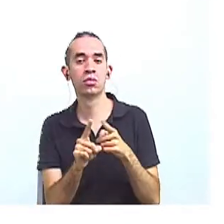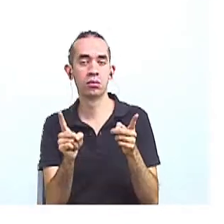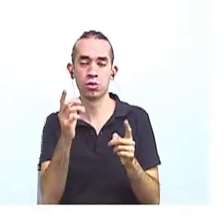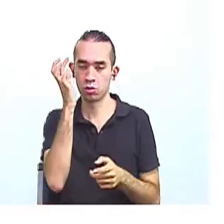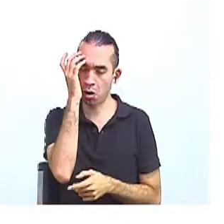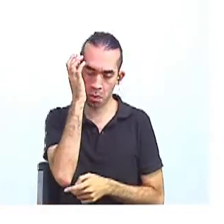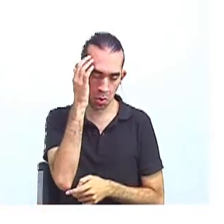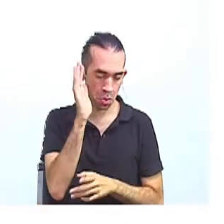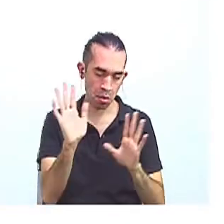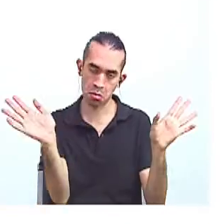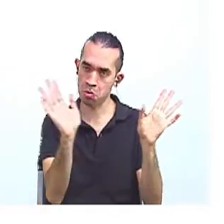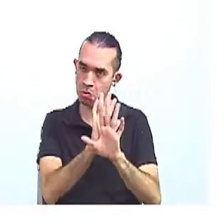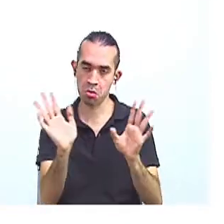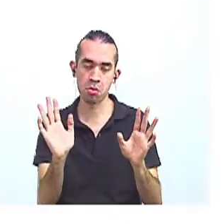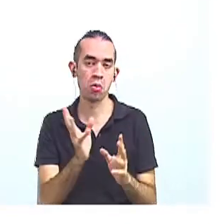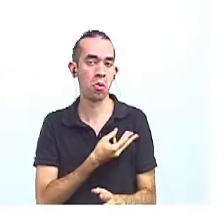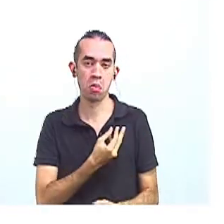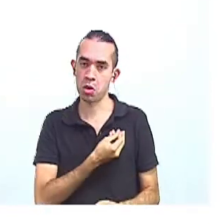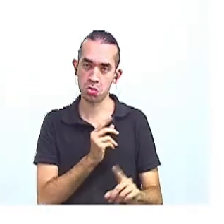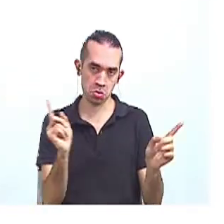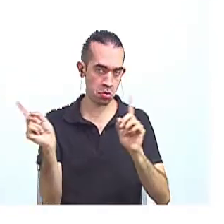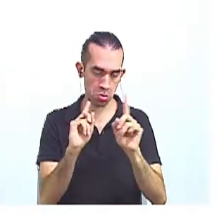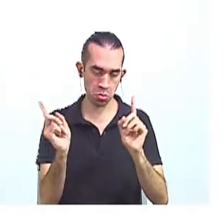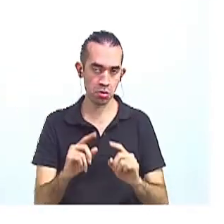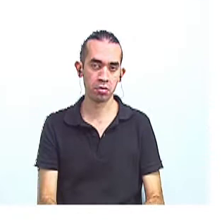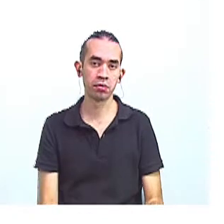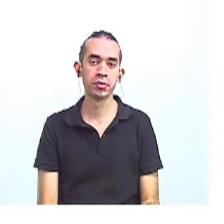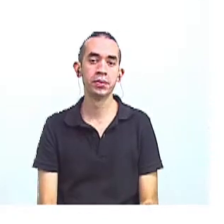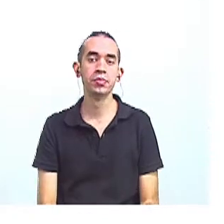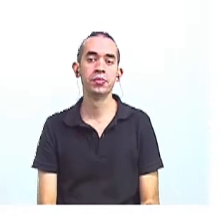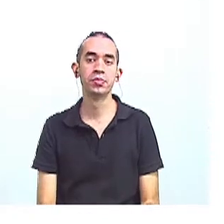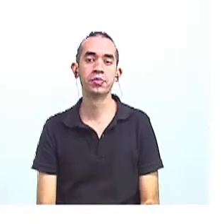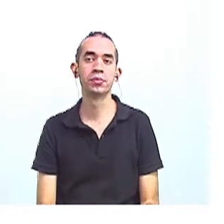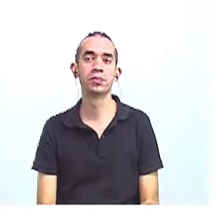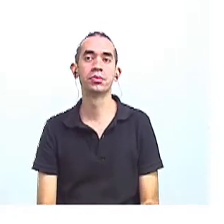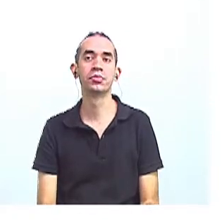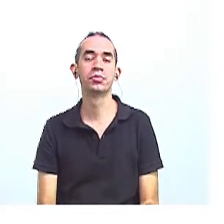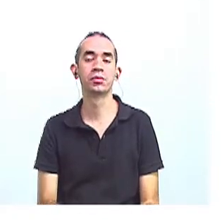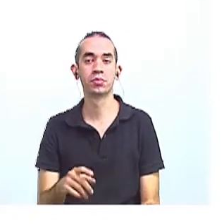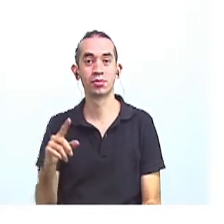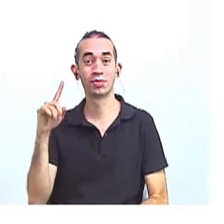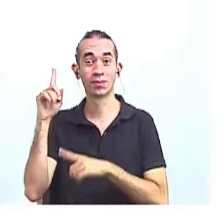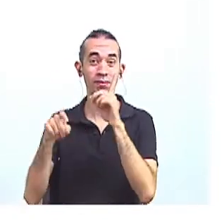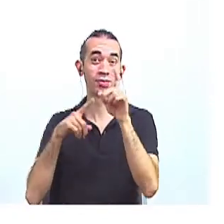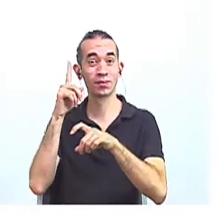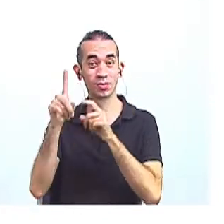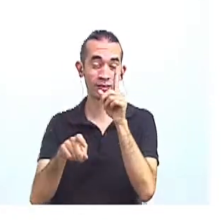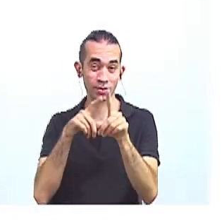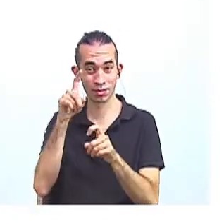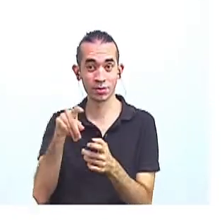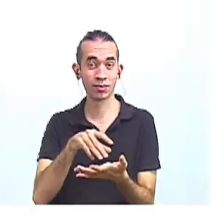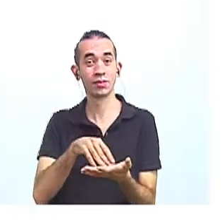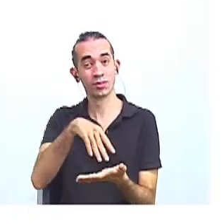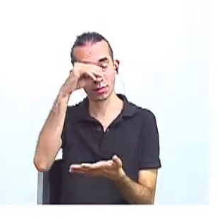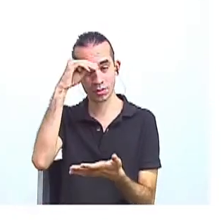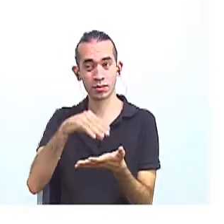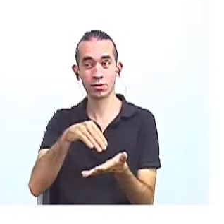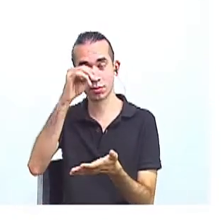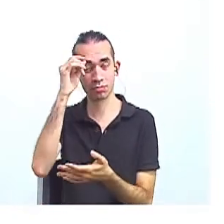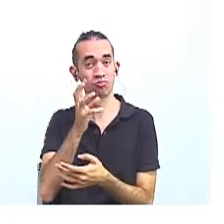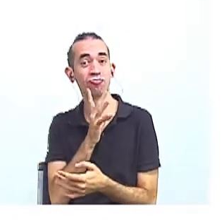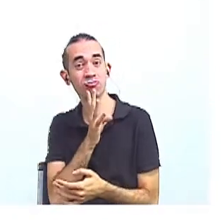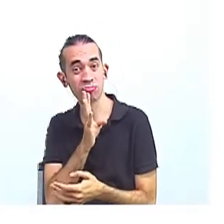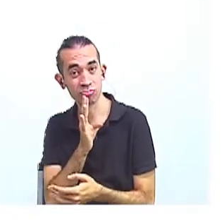worry, nothing to be scared of. Now, before we answer all of these questions and we learn the speaking part